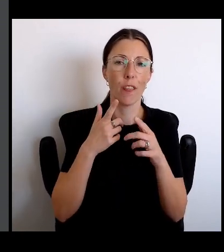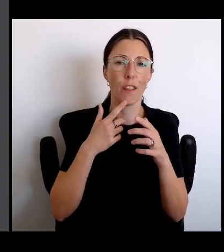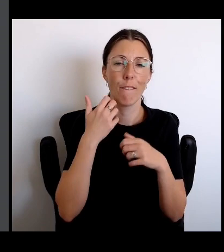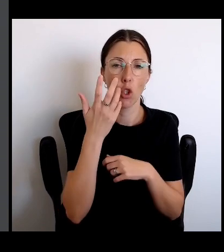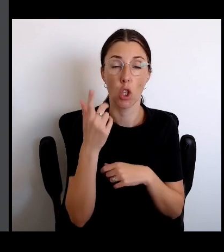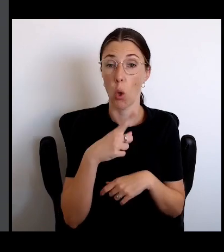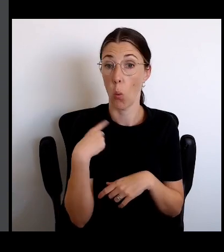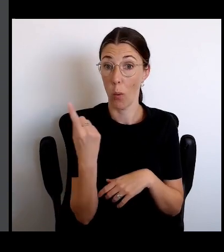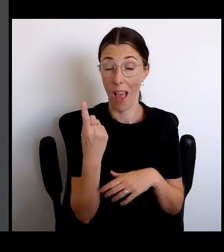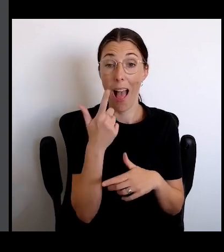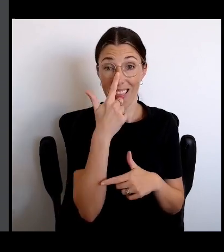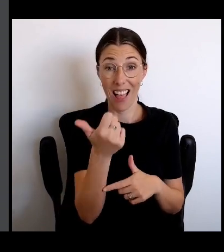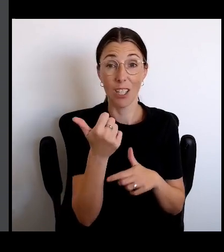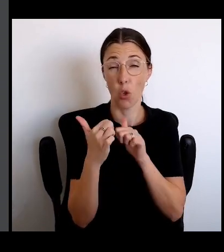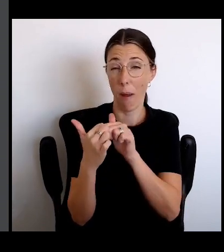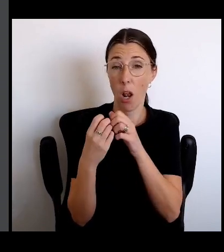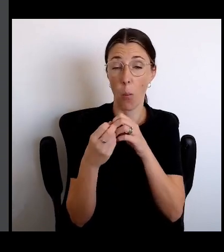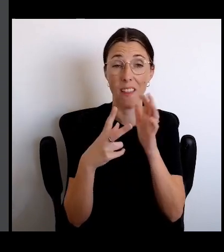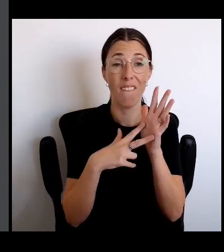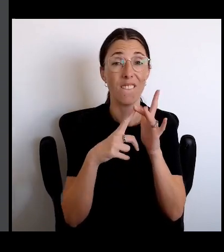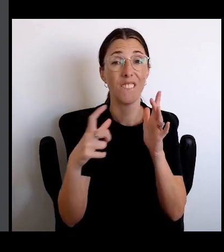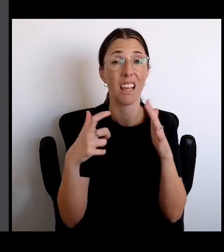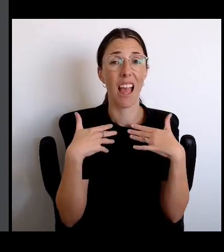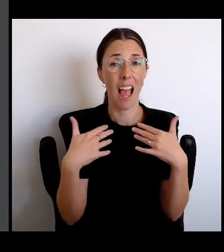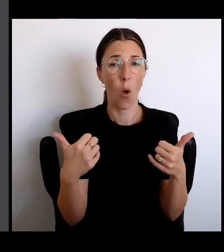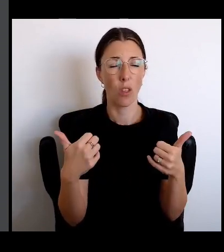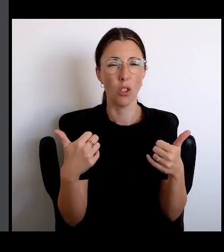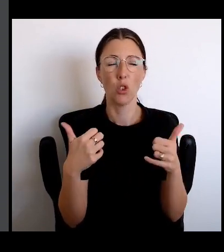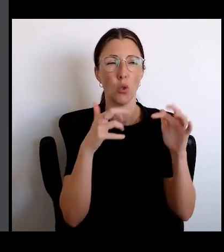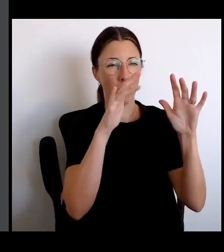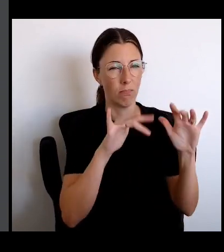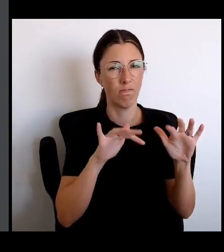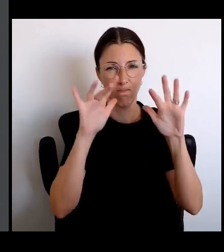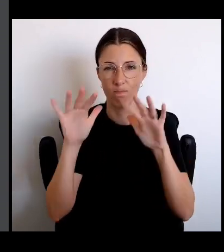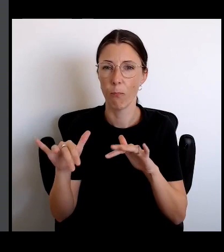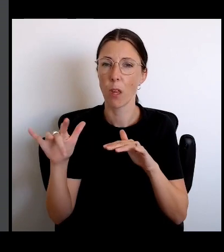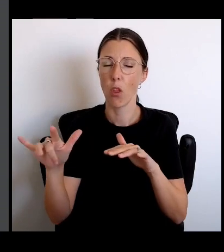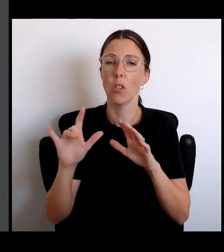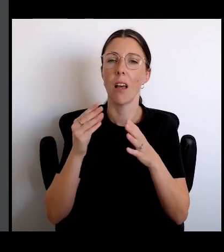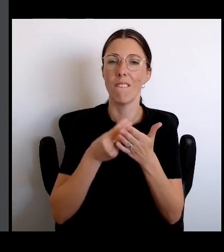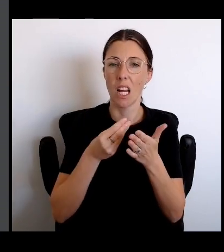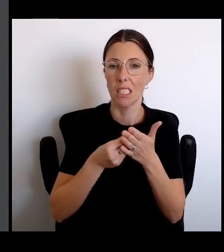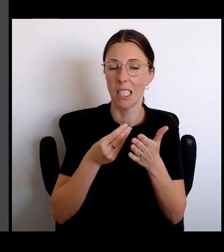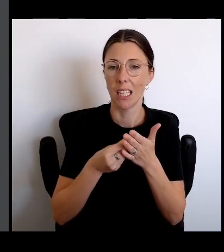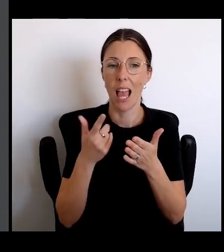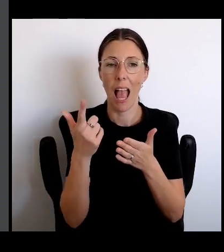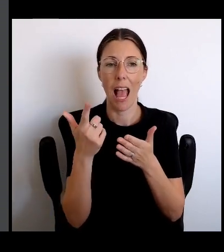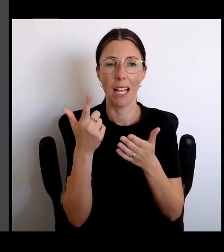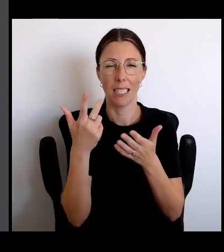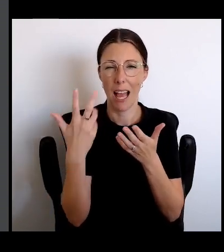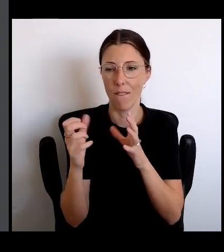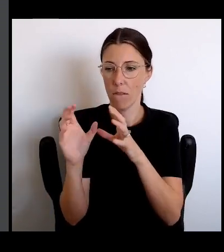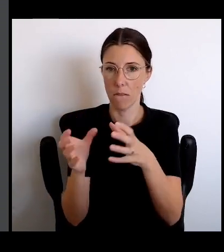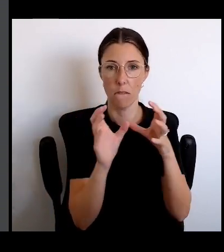able to quantify those findings and to develop a robust segmentation, which is what I'm going to walk you